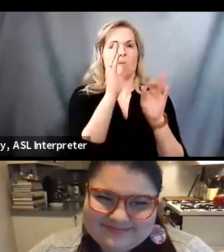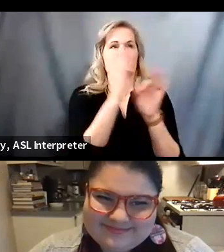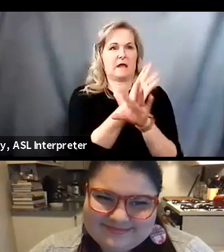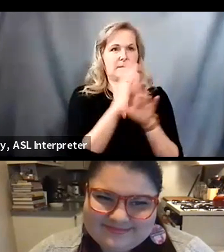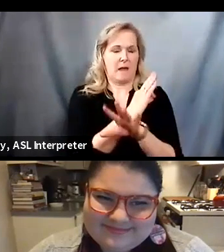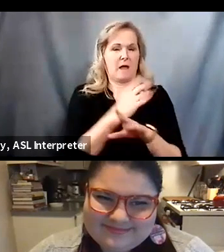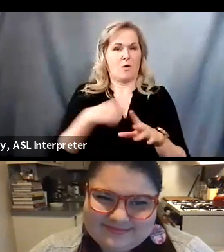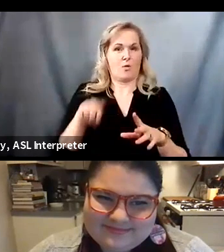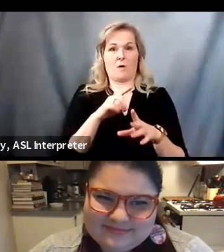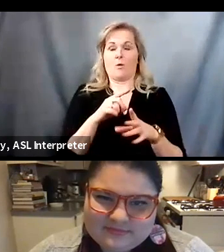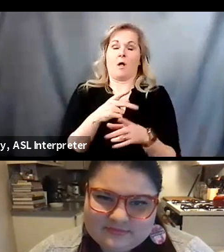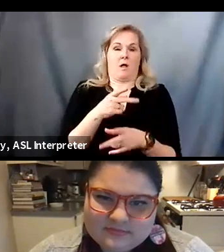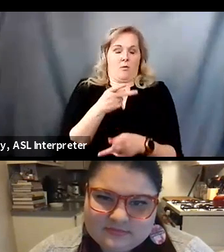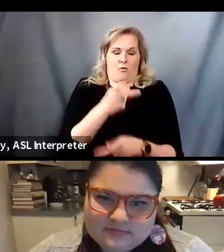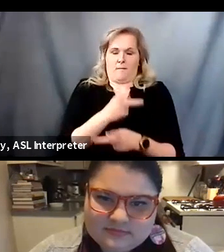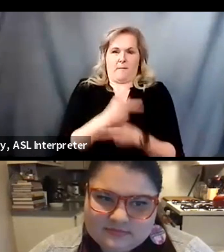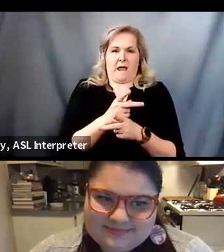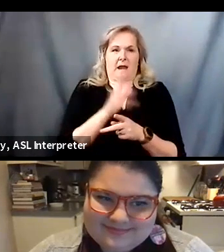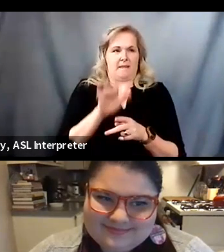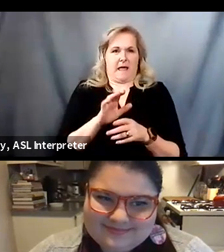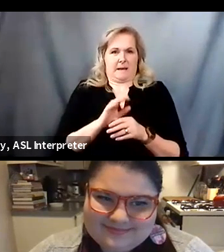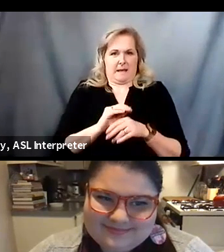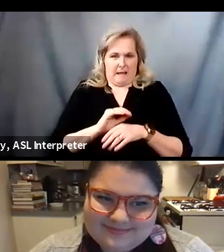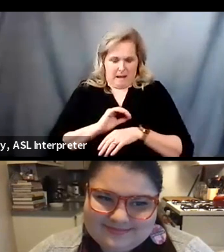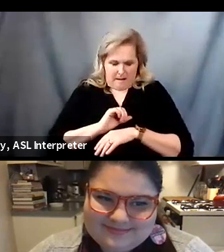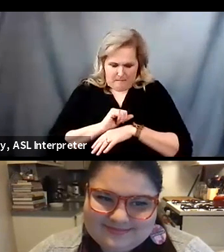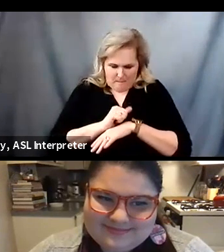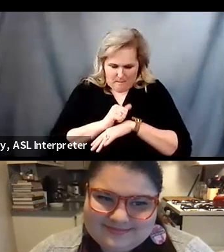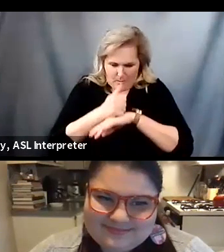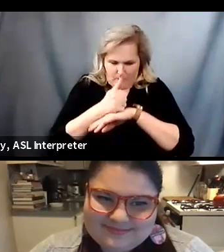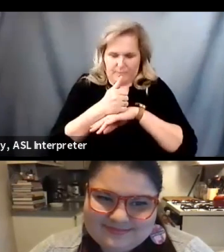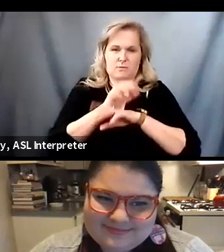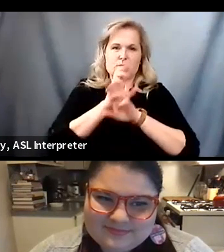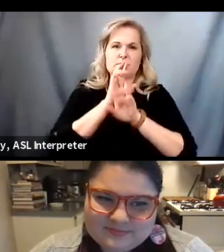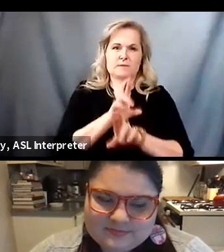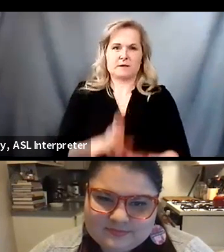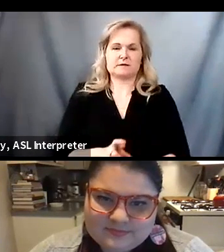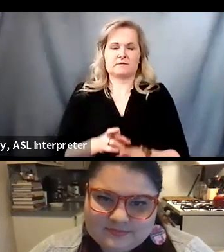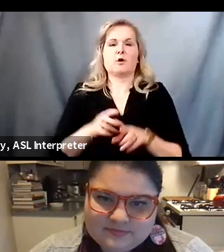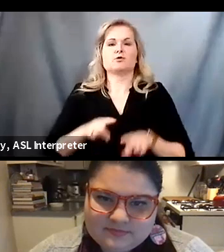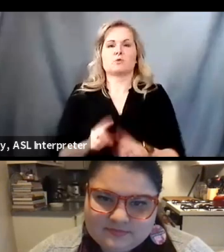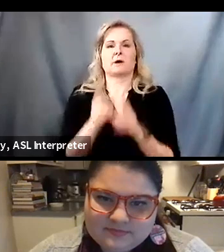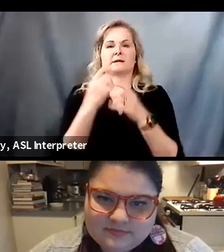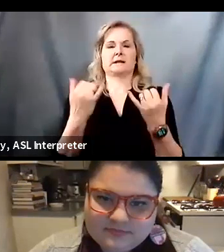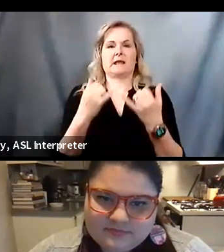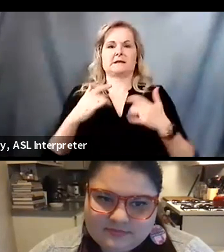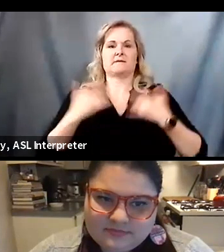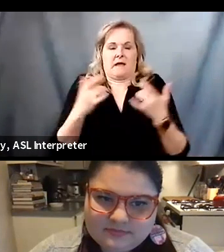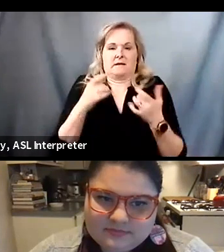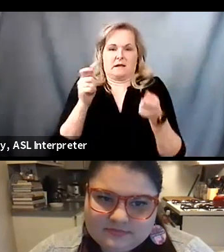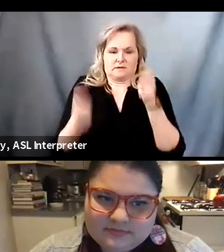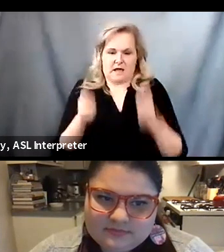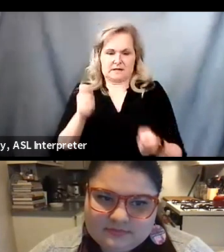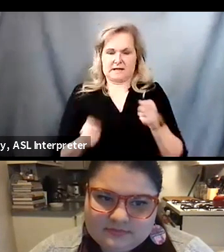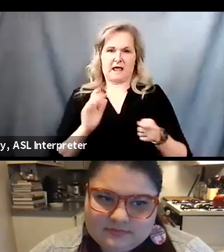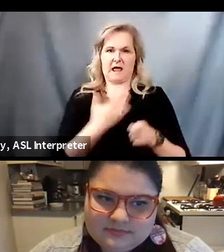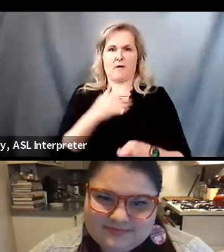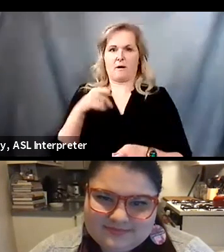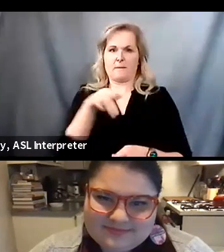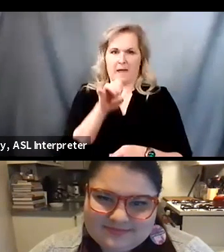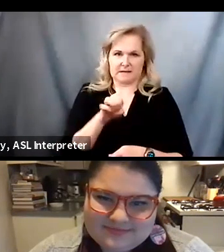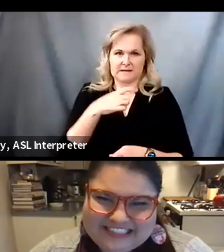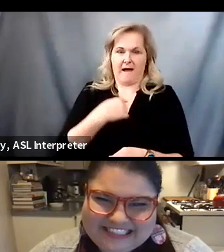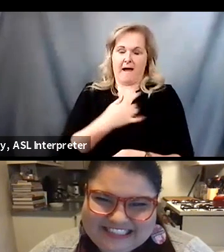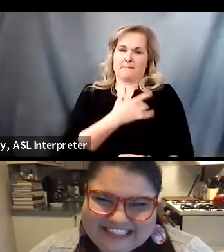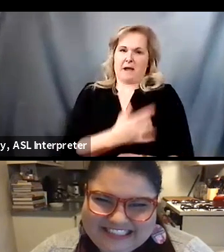will remain in an emergent and responsive shape throughout today's event, adjusting our pace. I tend to